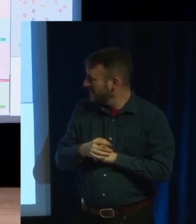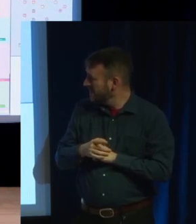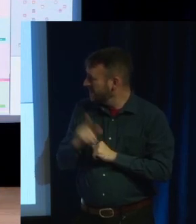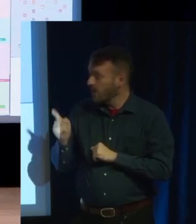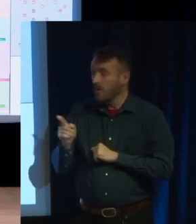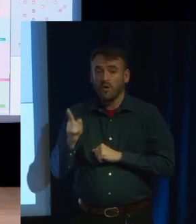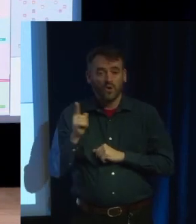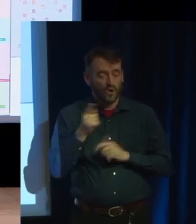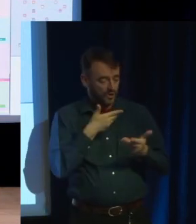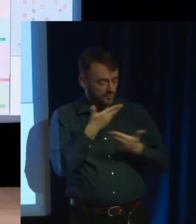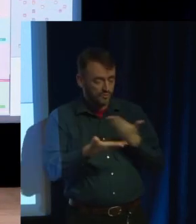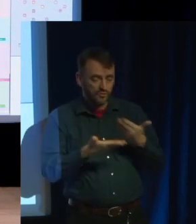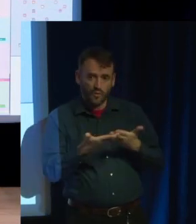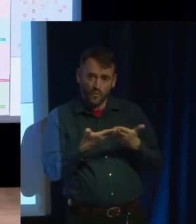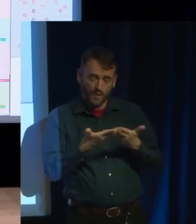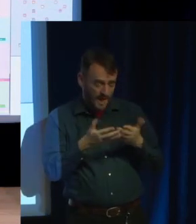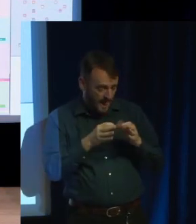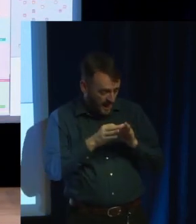equals confusion.